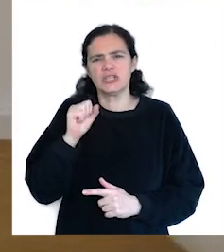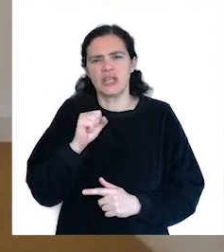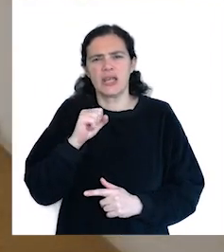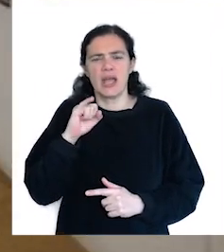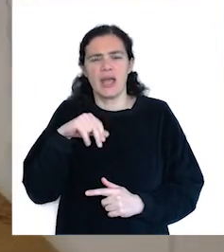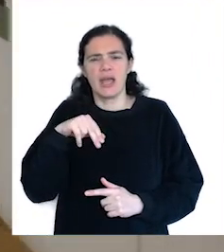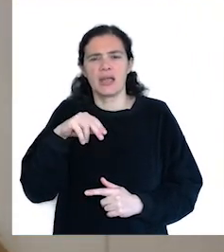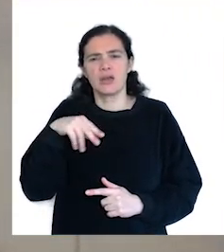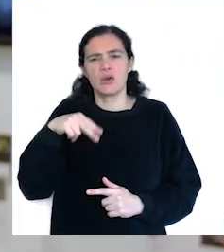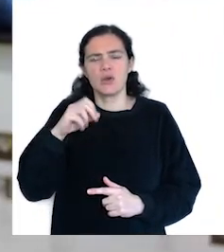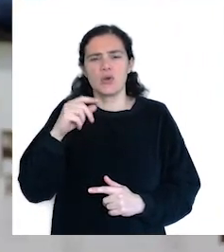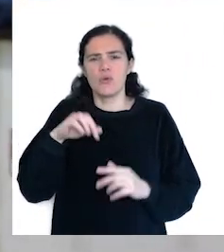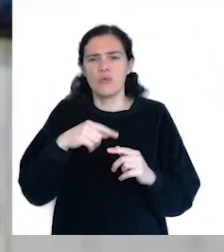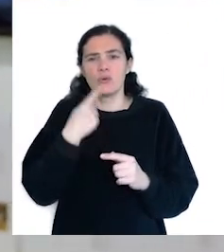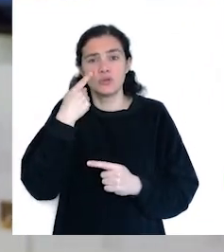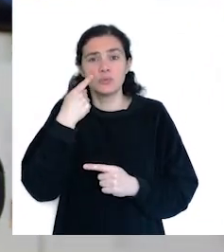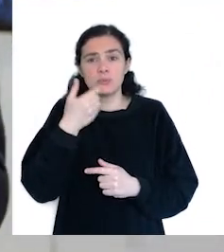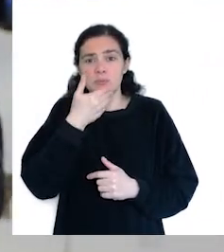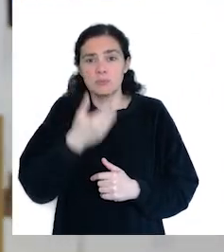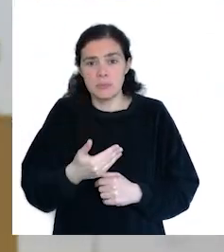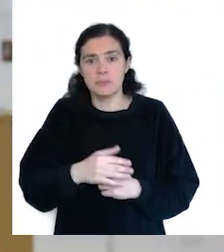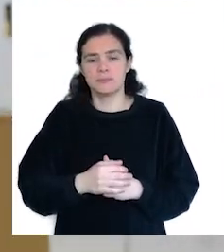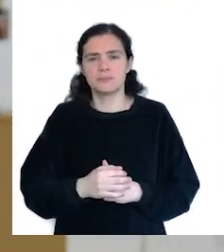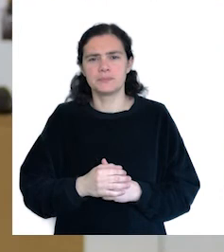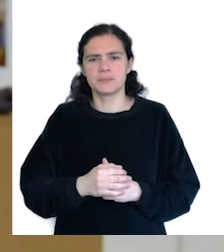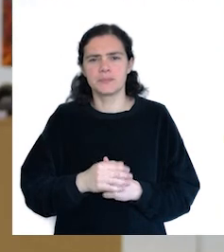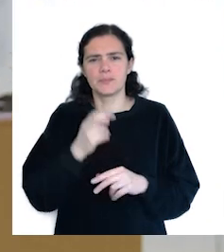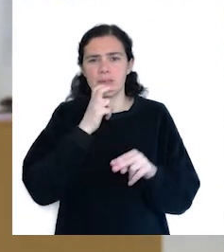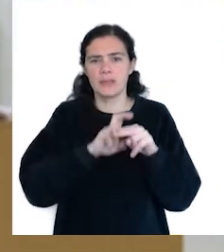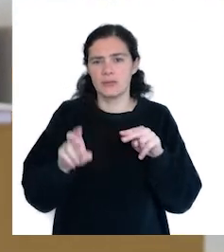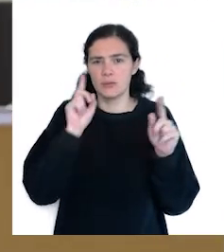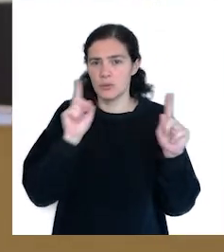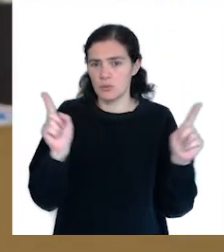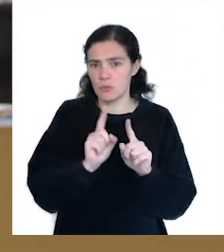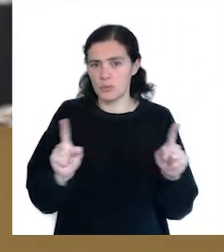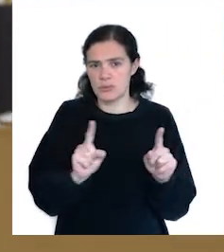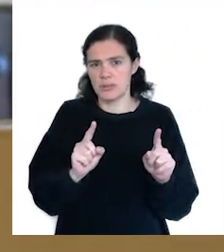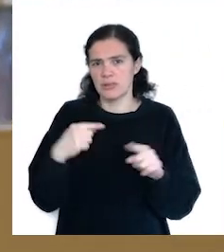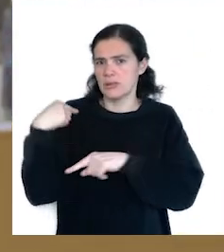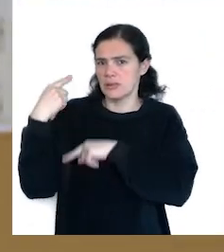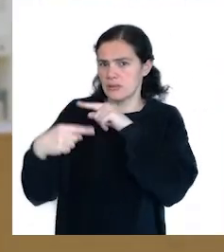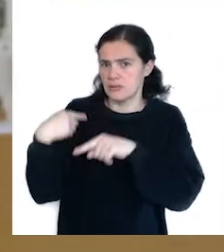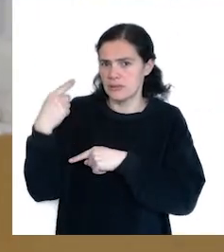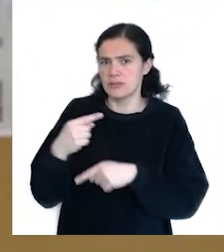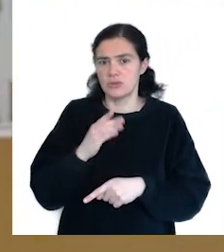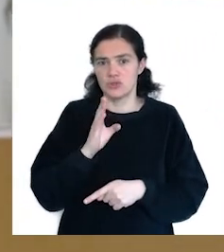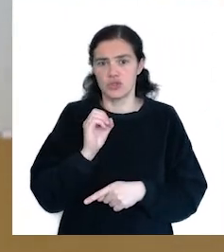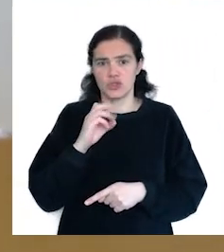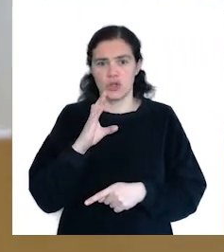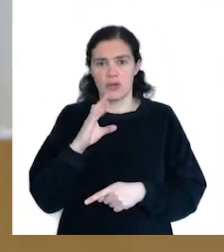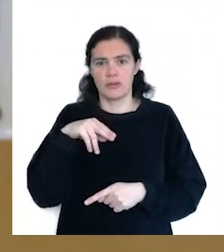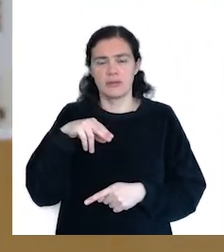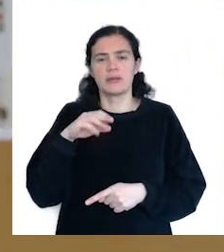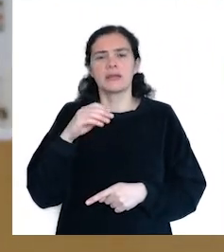Eliane Radig, Keiji Aino, from experimental electronic music in